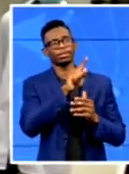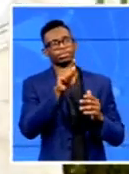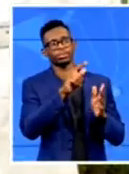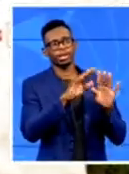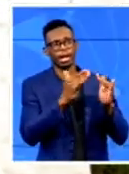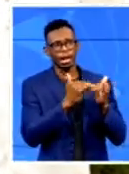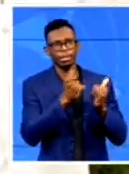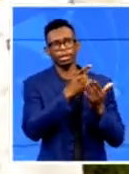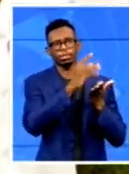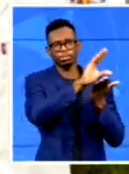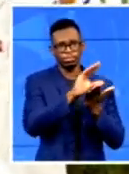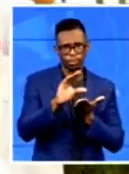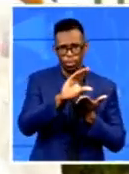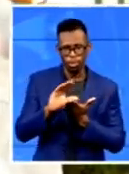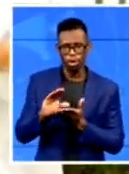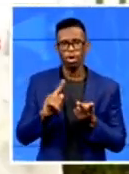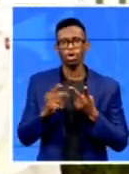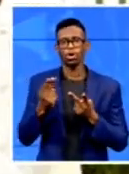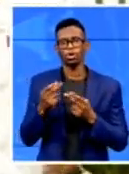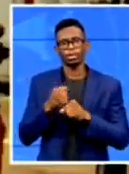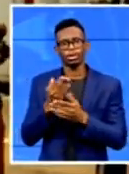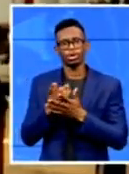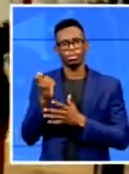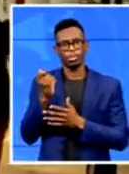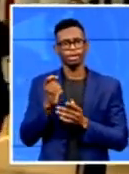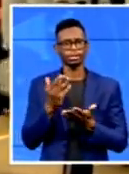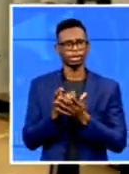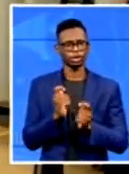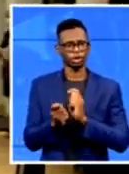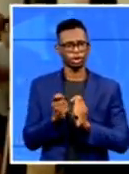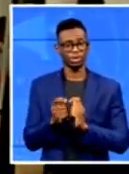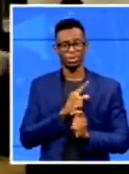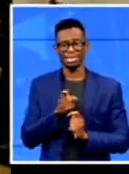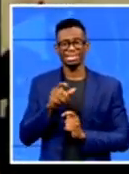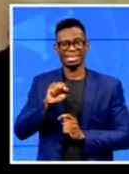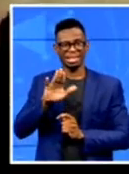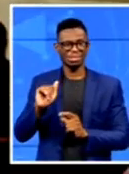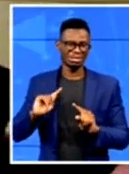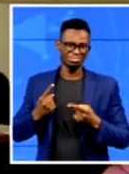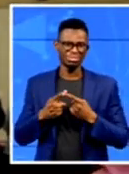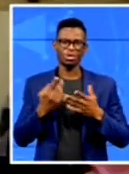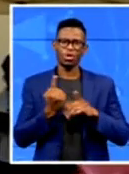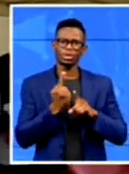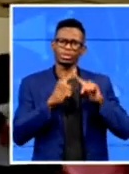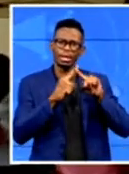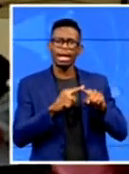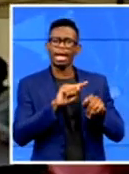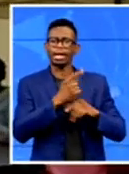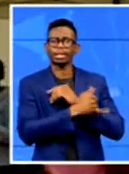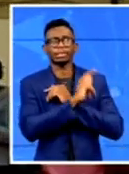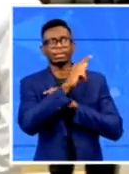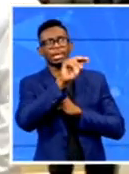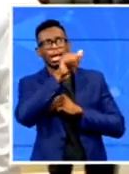heavy reliance on API imports led to high healthcare costs, putting a lot of pressure on citizens, at times leading to